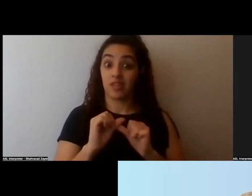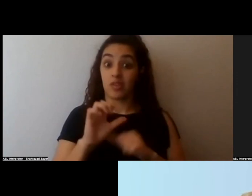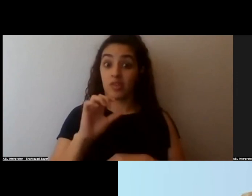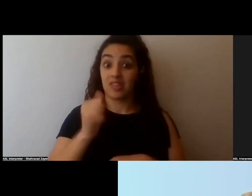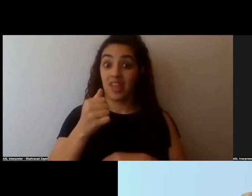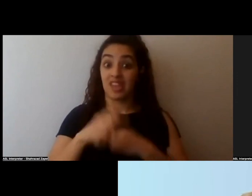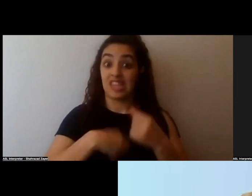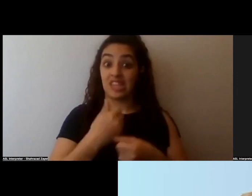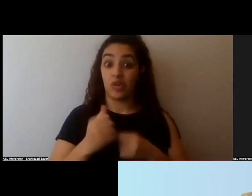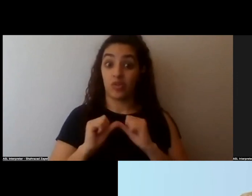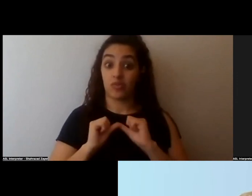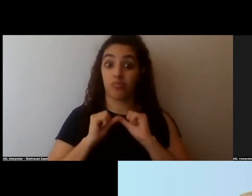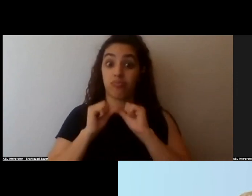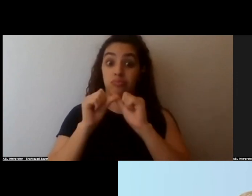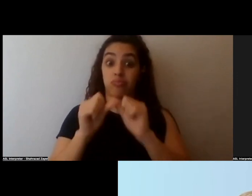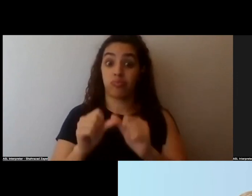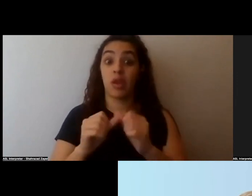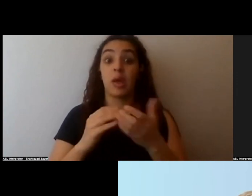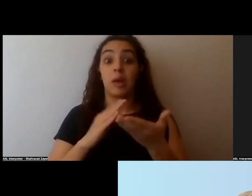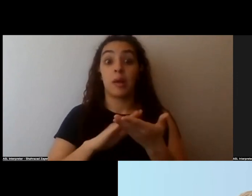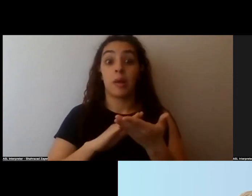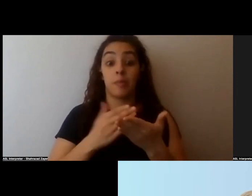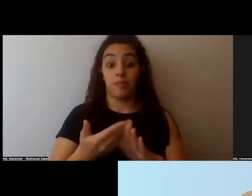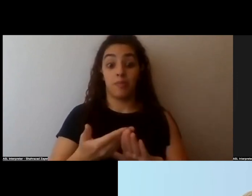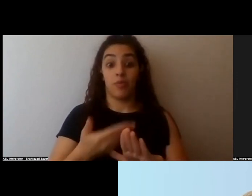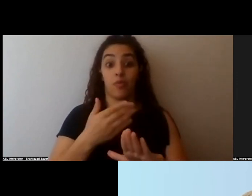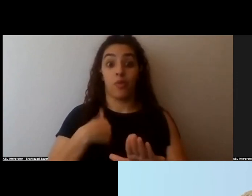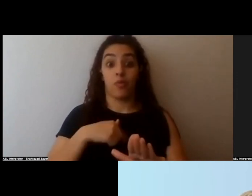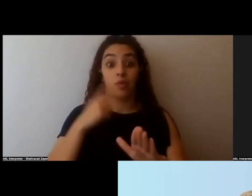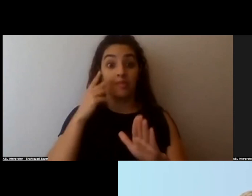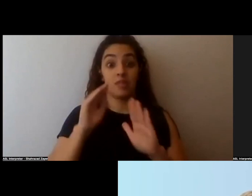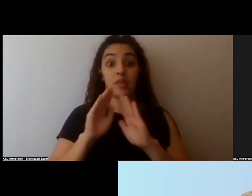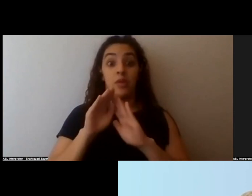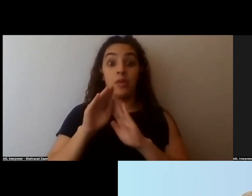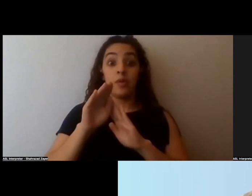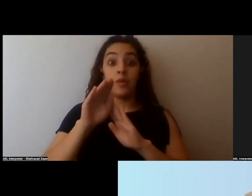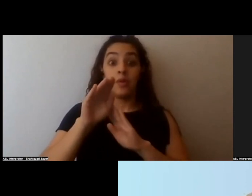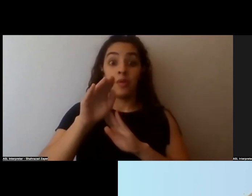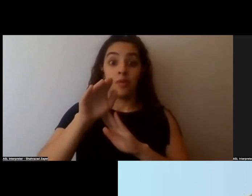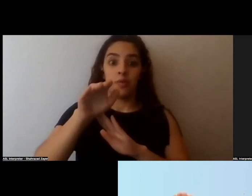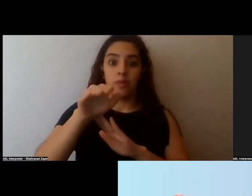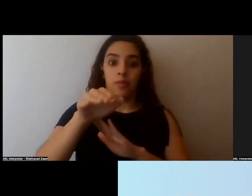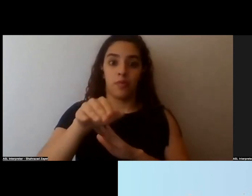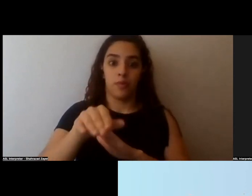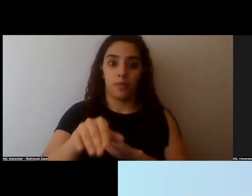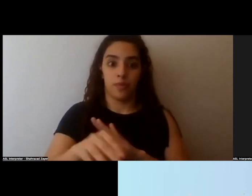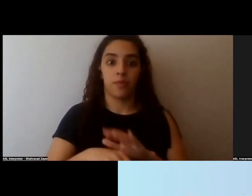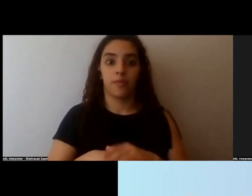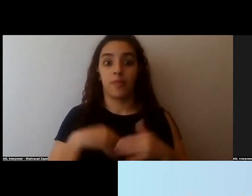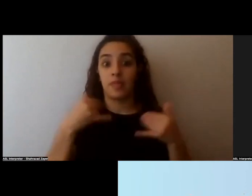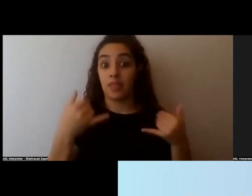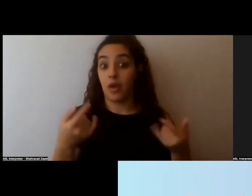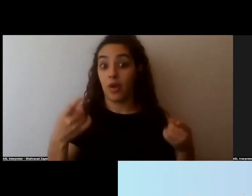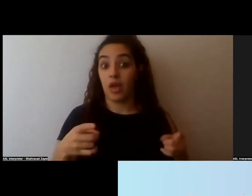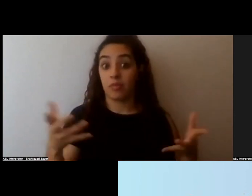was a trend downward. And what we have going on now is this